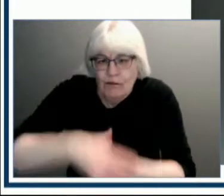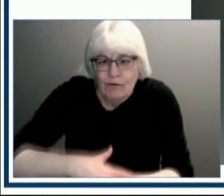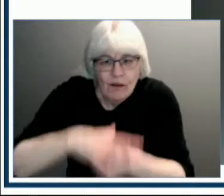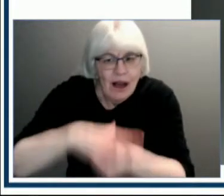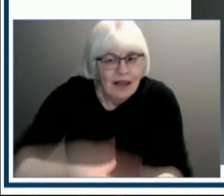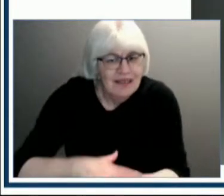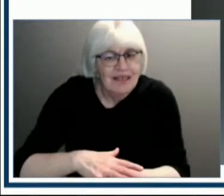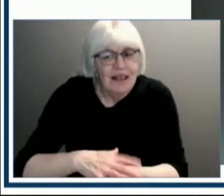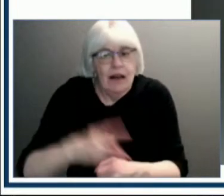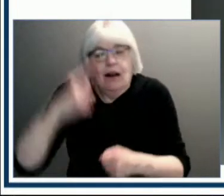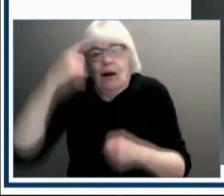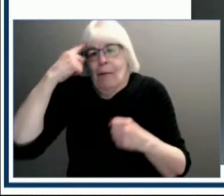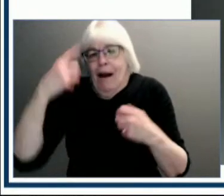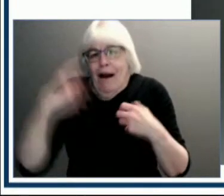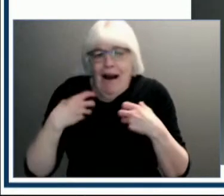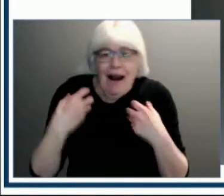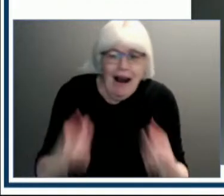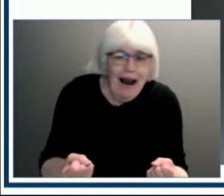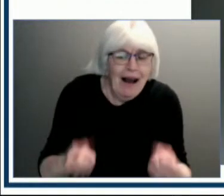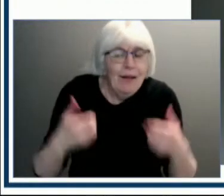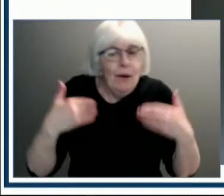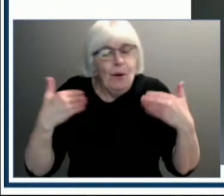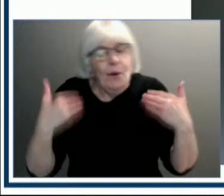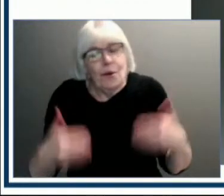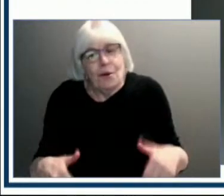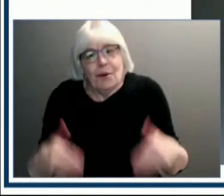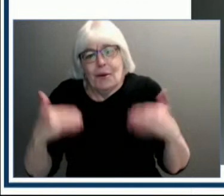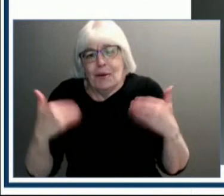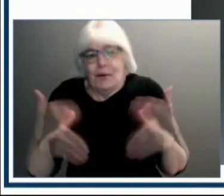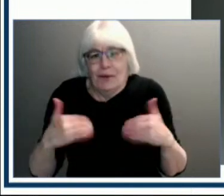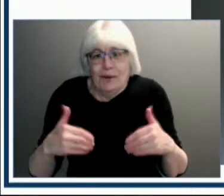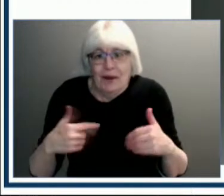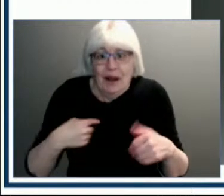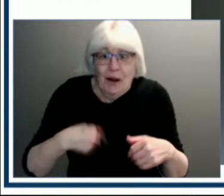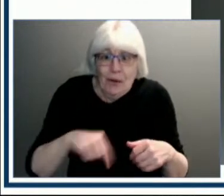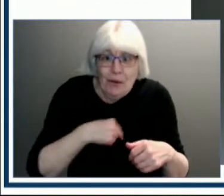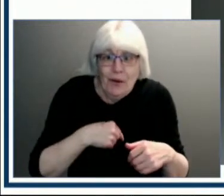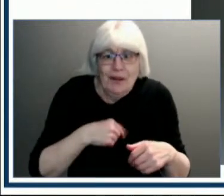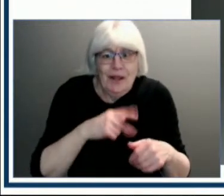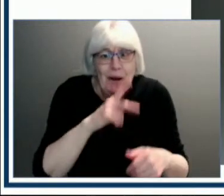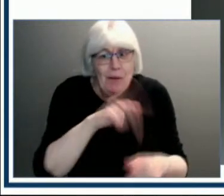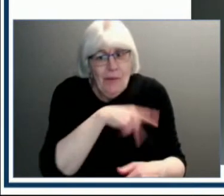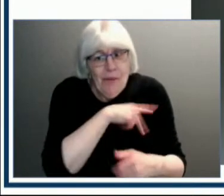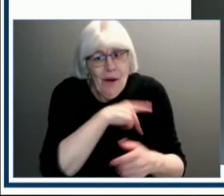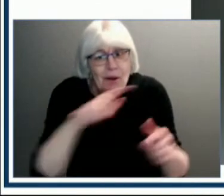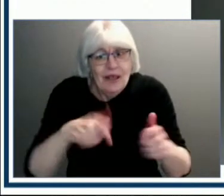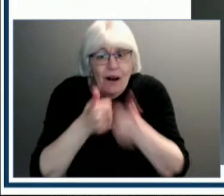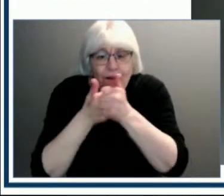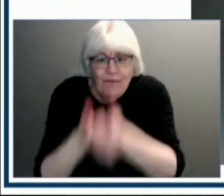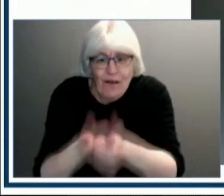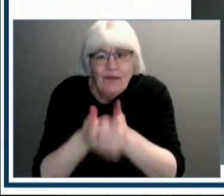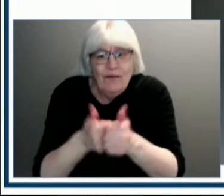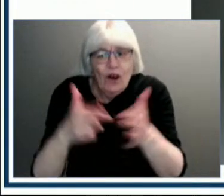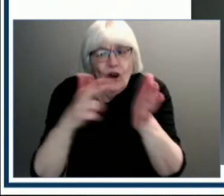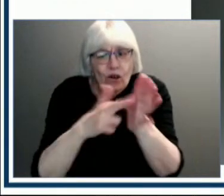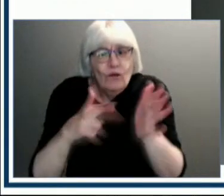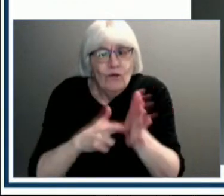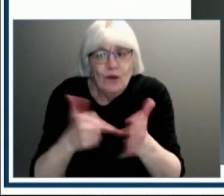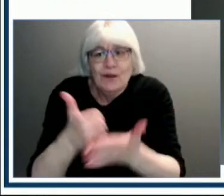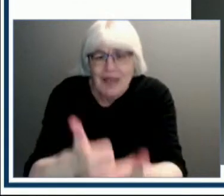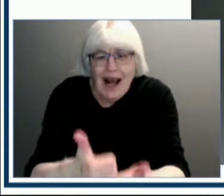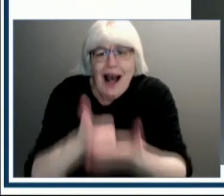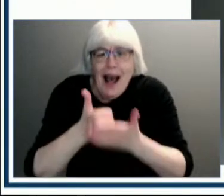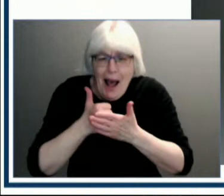that personal protective measures also work to keep us safe, and these are things that are within each of our control and relatively easy to